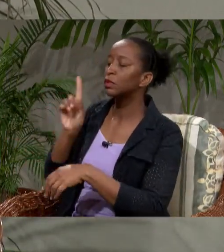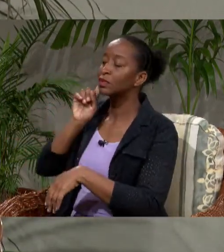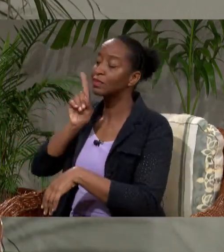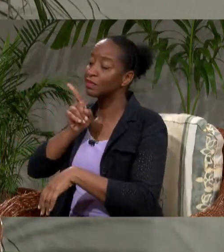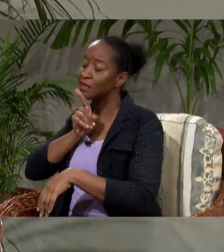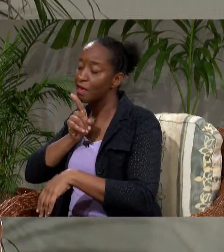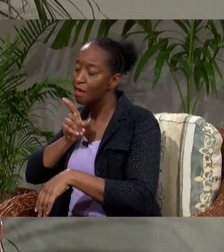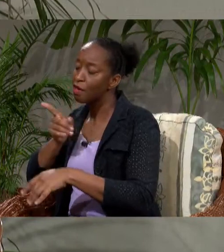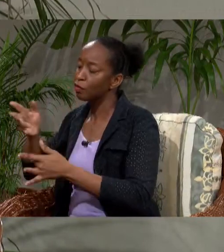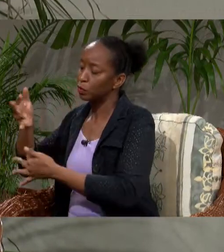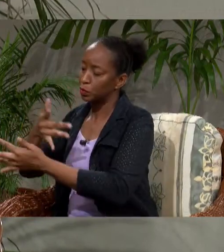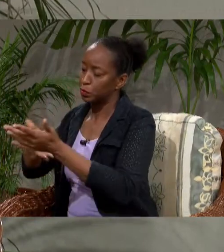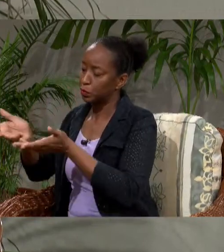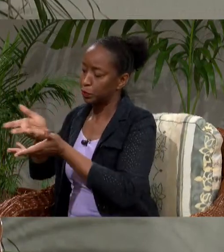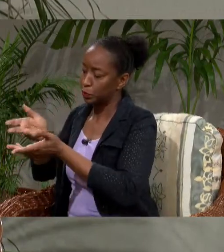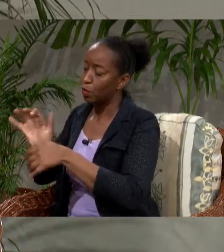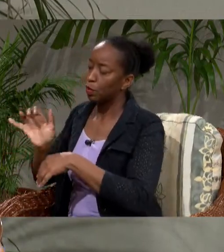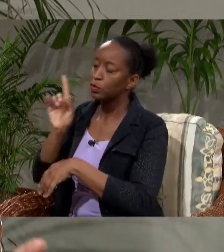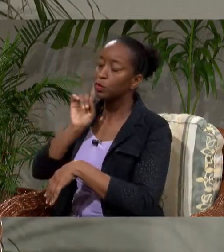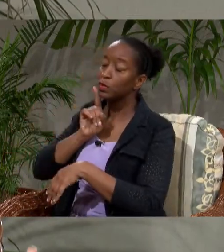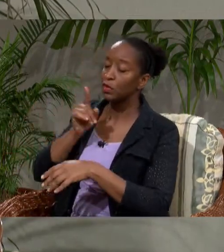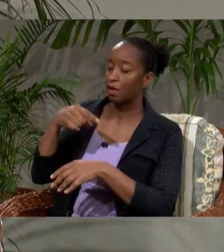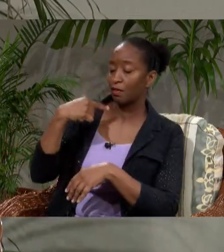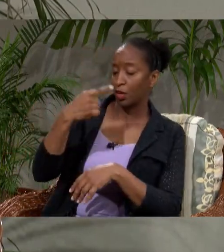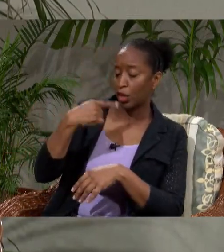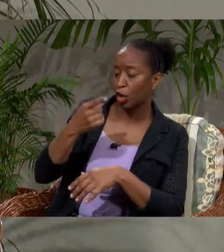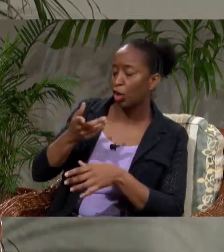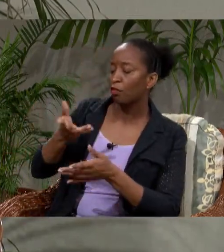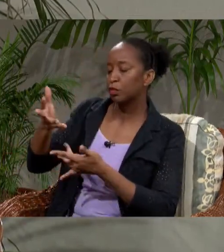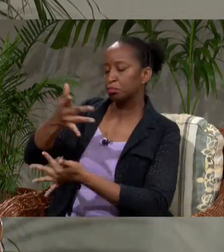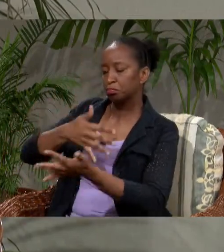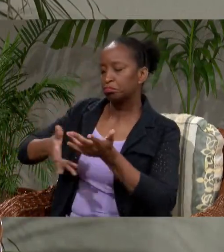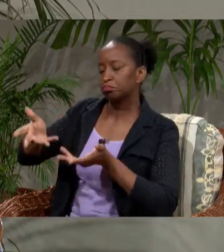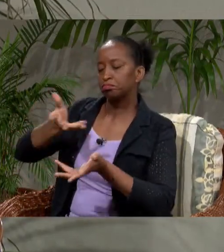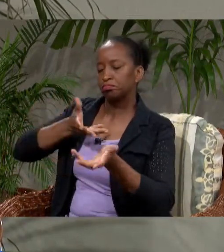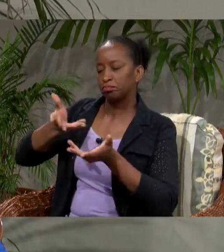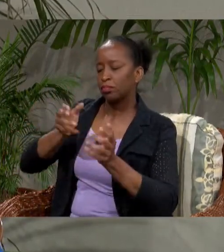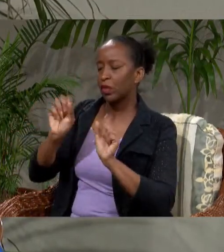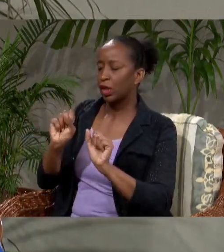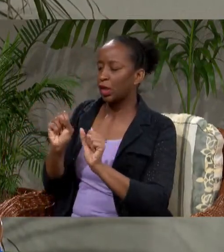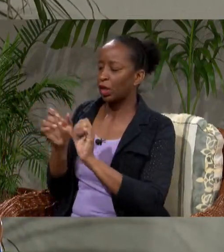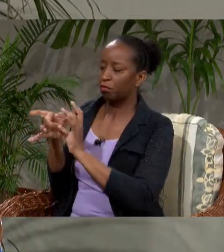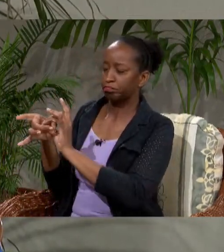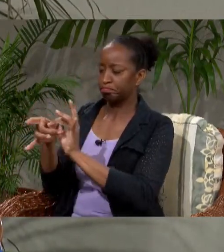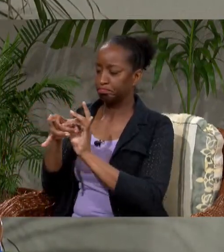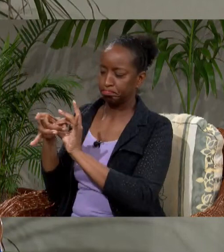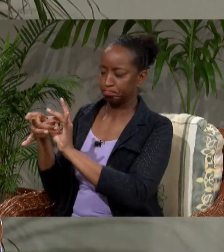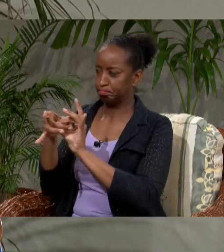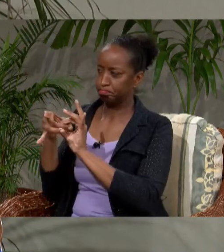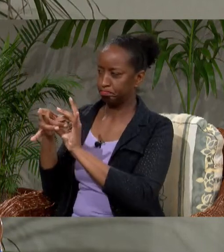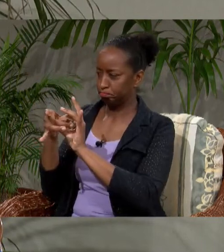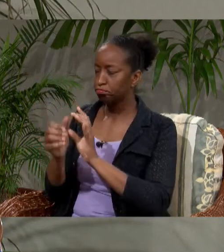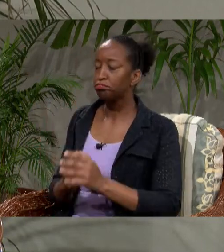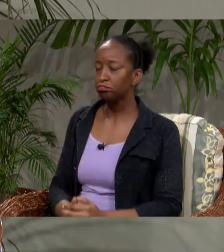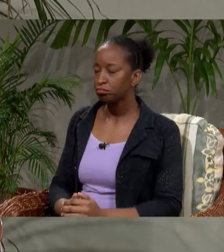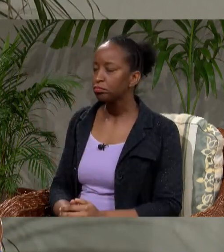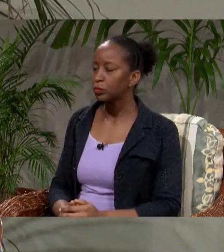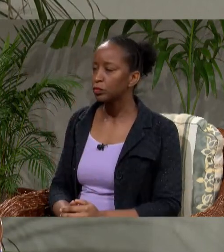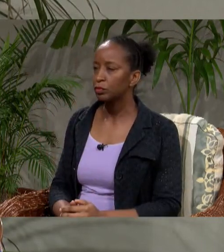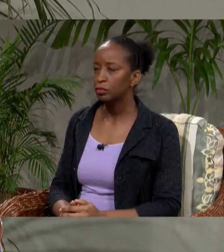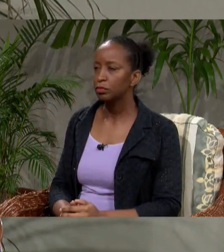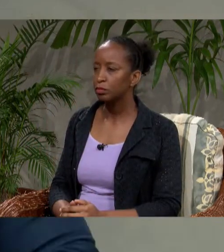and the deaf in general, but we to have a more unity together. All right, that